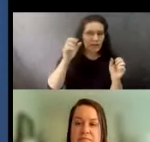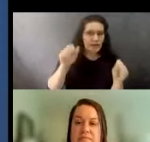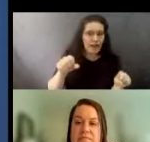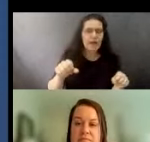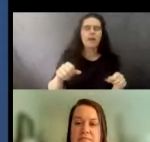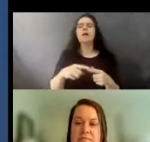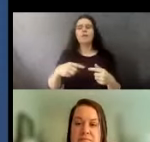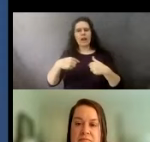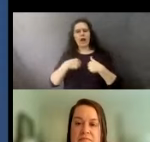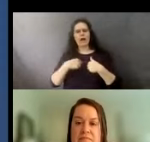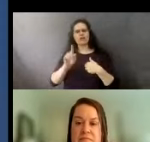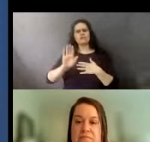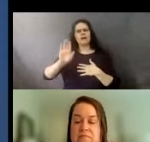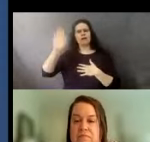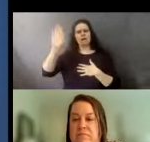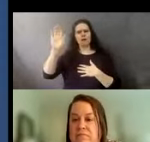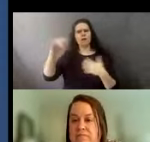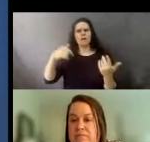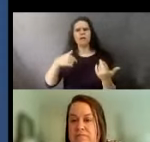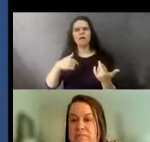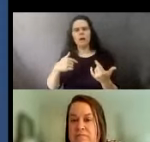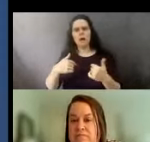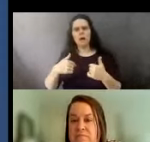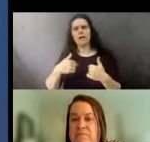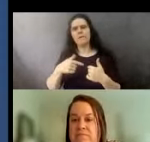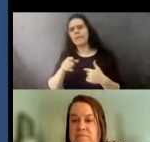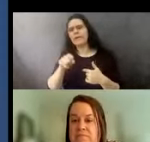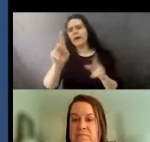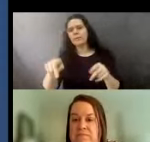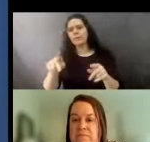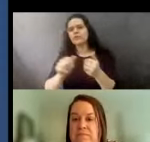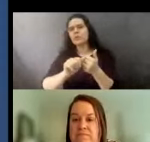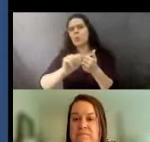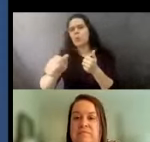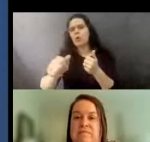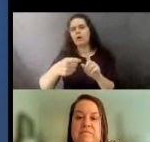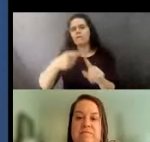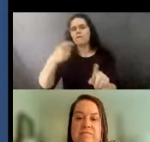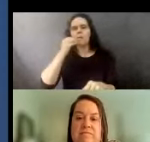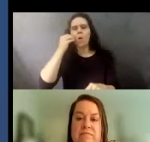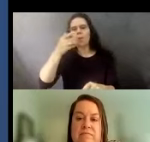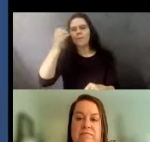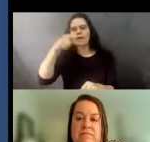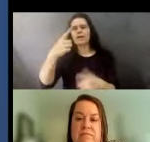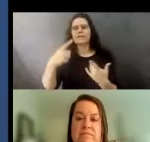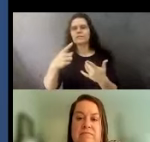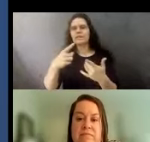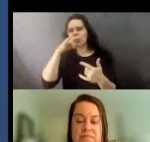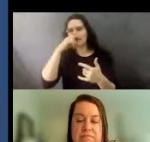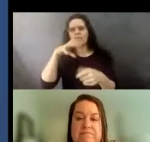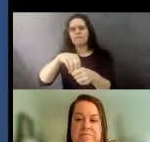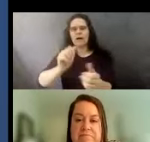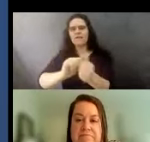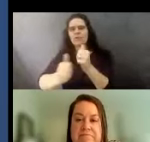differently because their need is based on disability, whereas somebody else's need is based on, you know, their kid's sporting event, but you don't affirmatively get